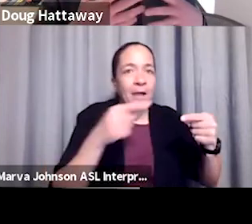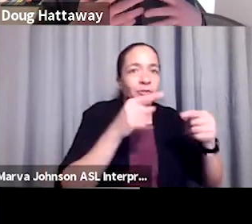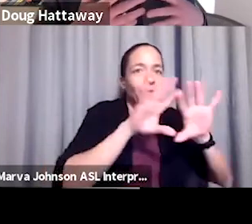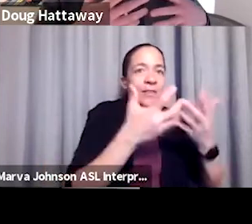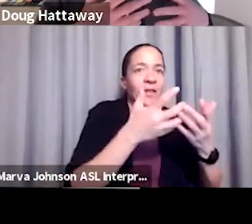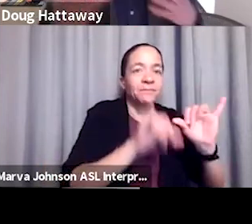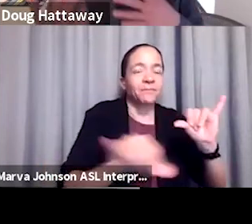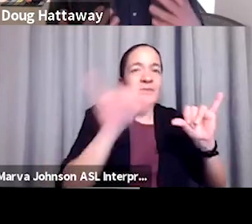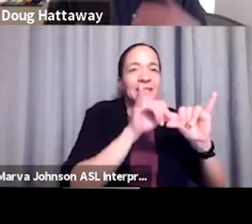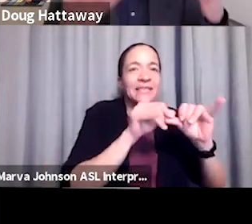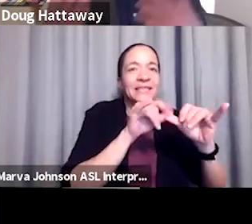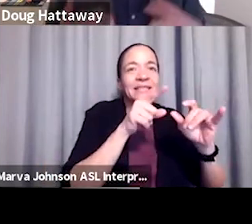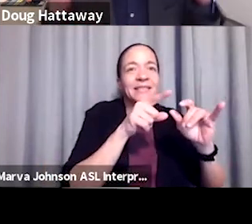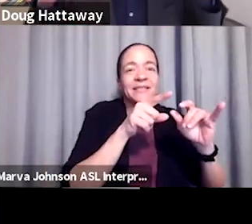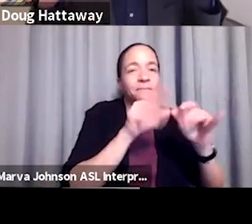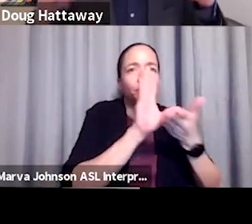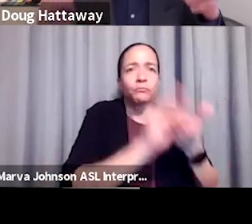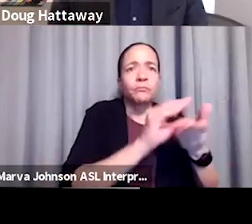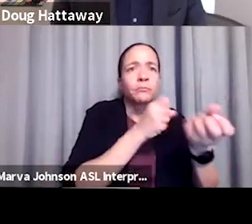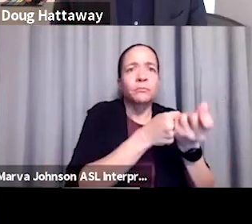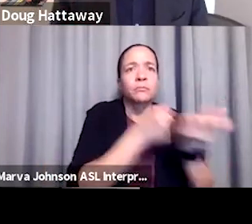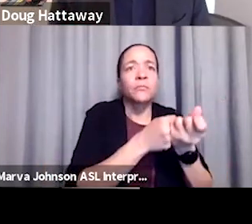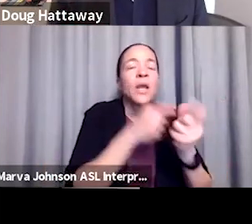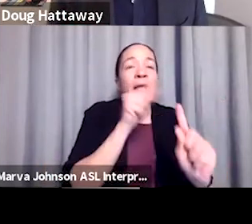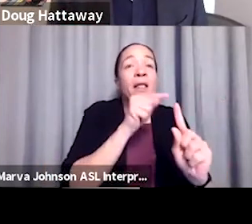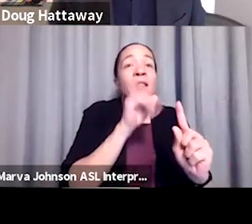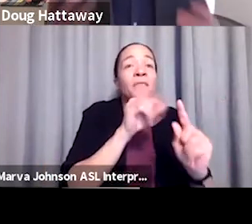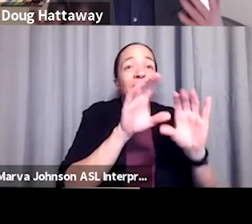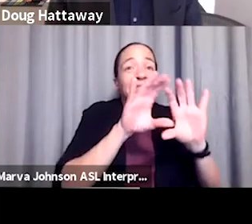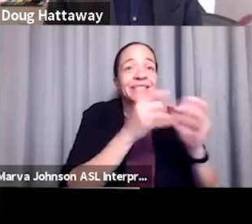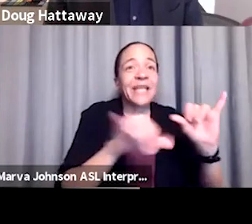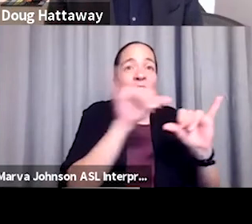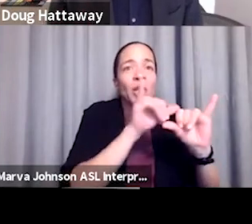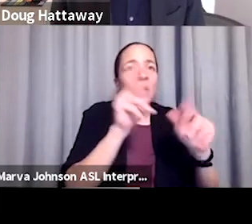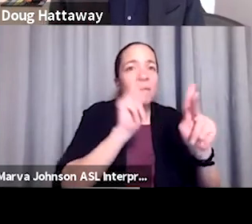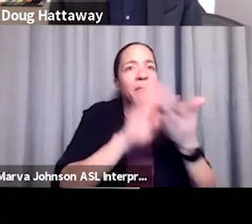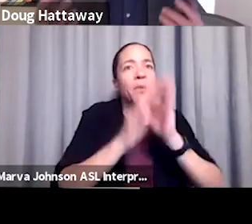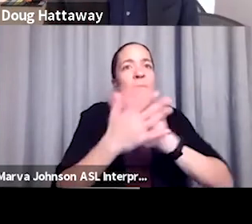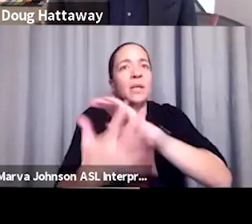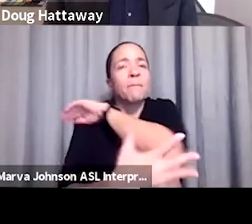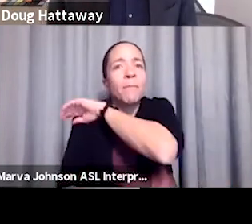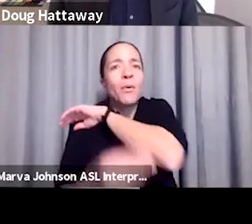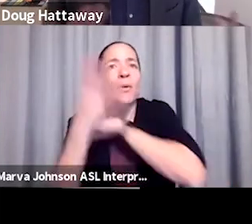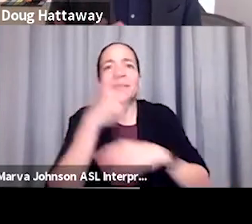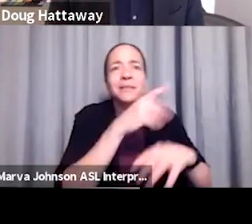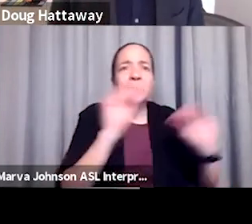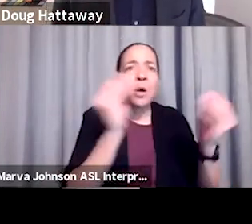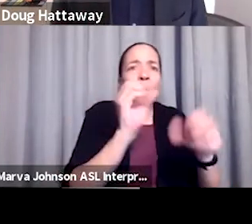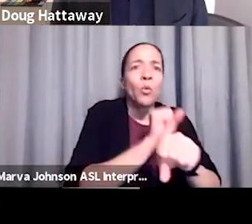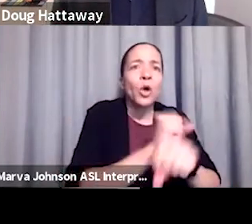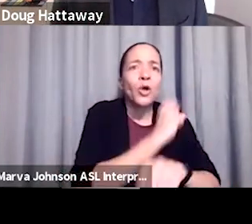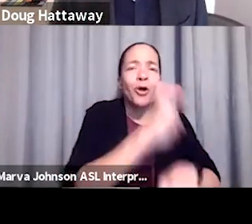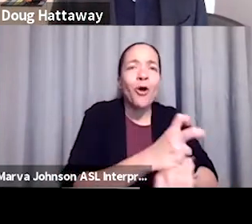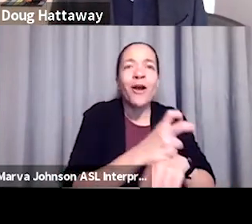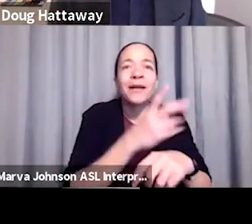that people are in poverty because they don't work hard, is obviously false. And there's a couple ways to counter that. You